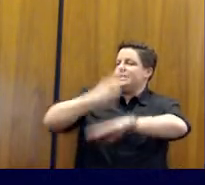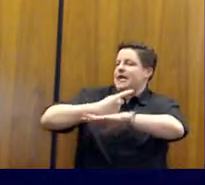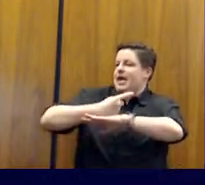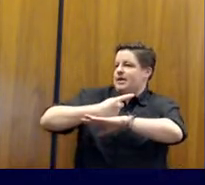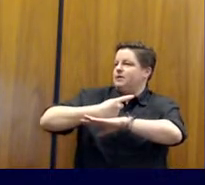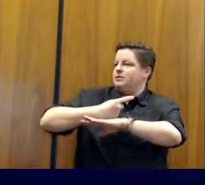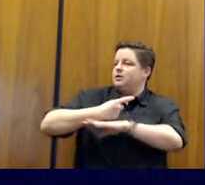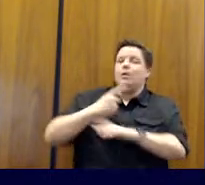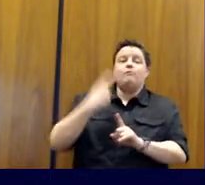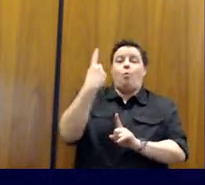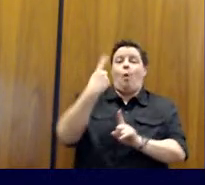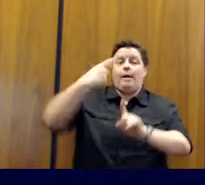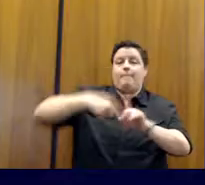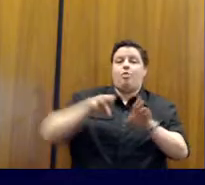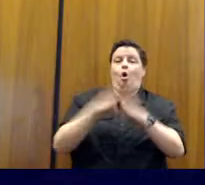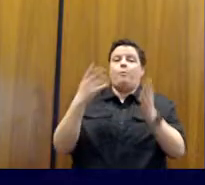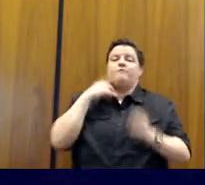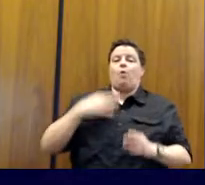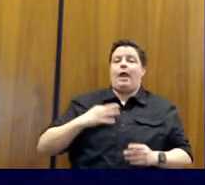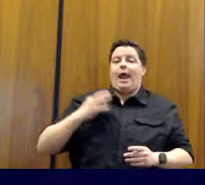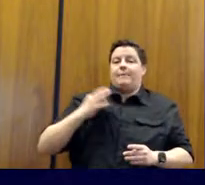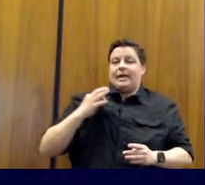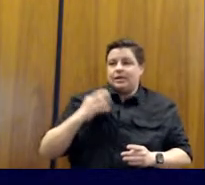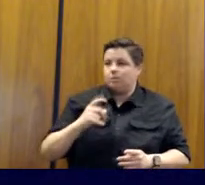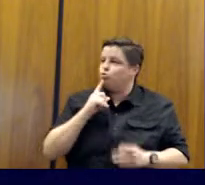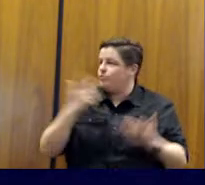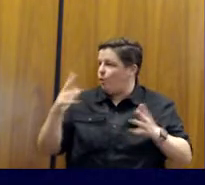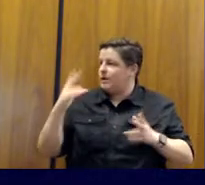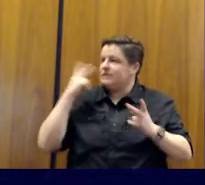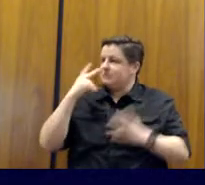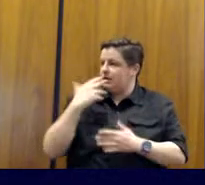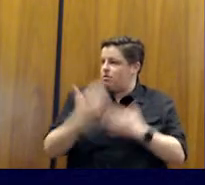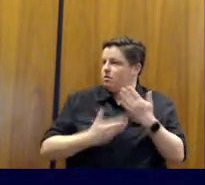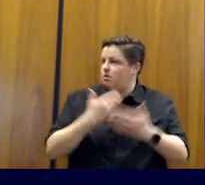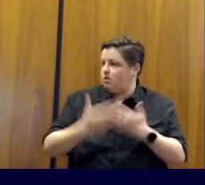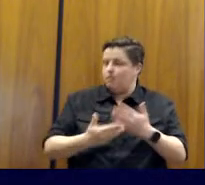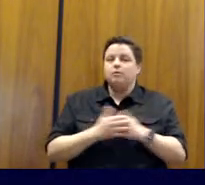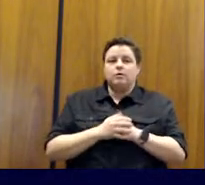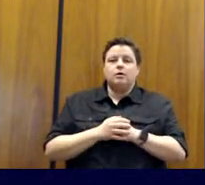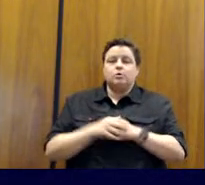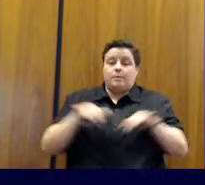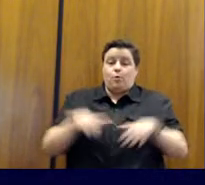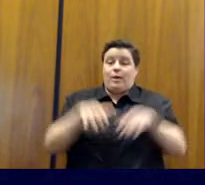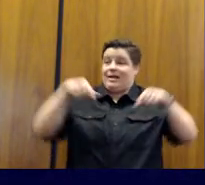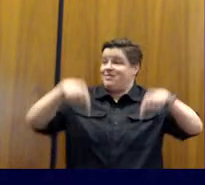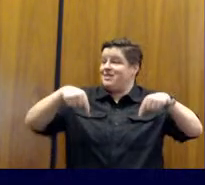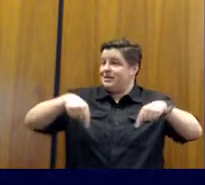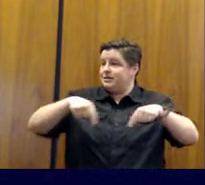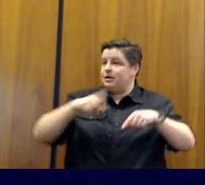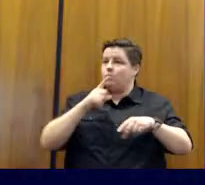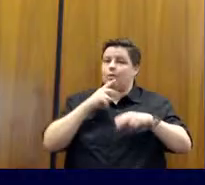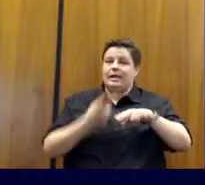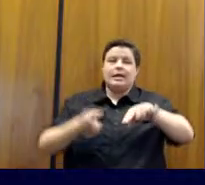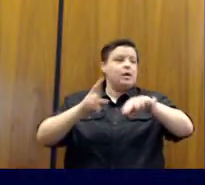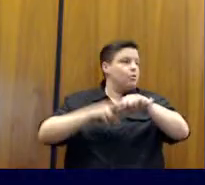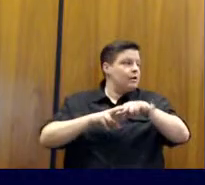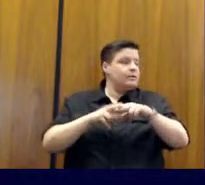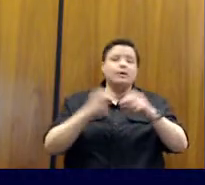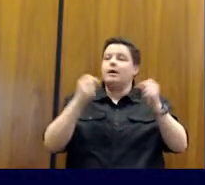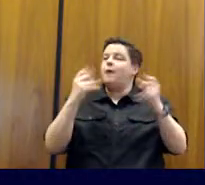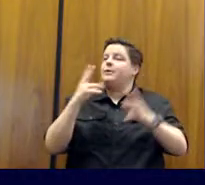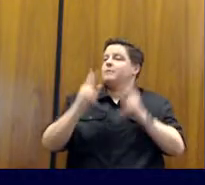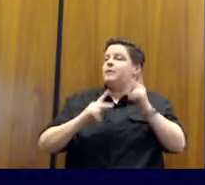for applications, which I'm sure you guys have all seen. The application process has increased, just by doing this, has increased the amount of applicants we have